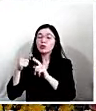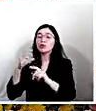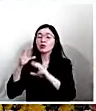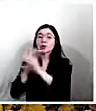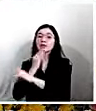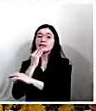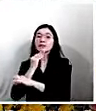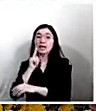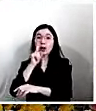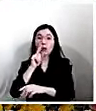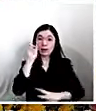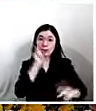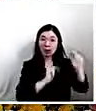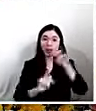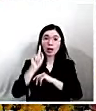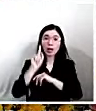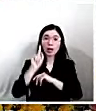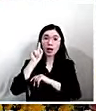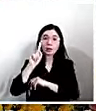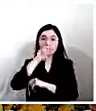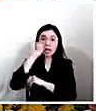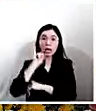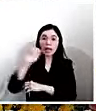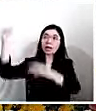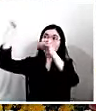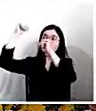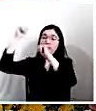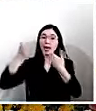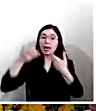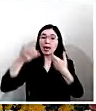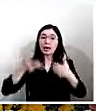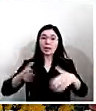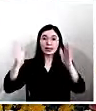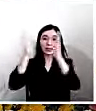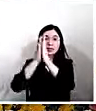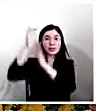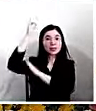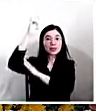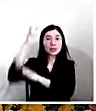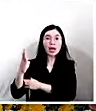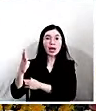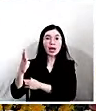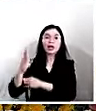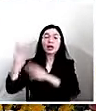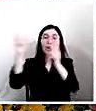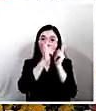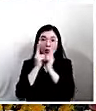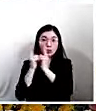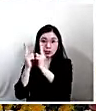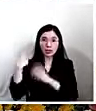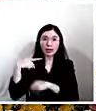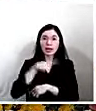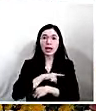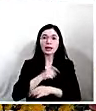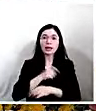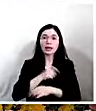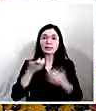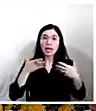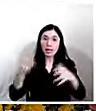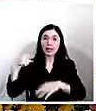new and eternal covenant, let us pray to God who unites us. Let our response